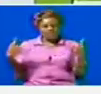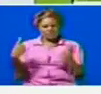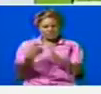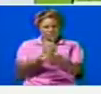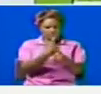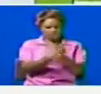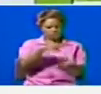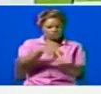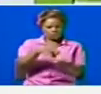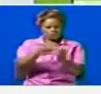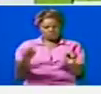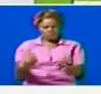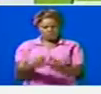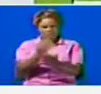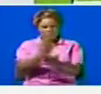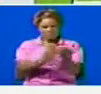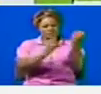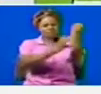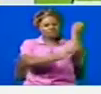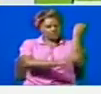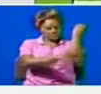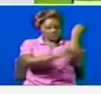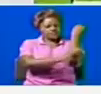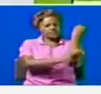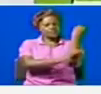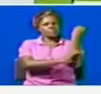happening in some parts of the country